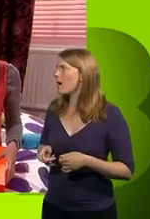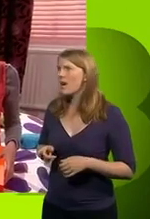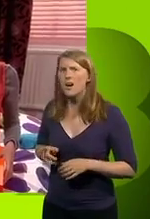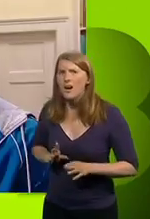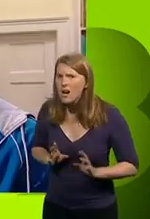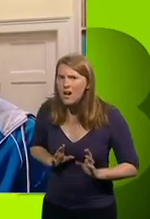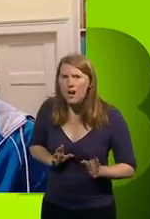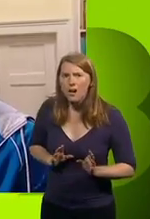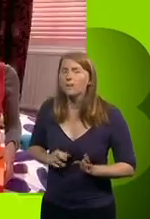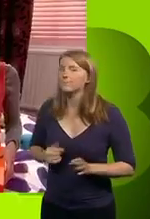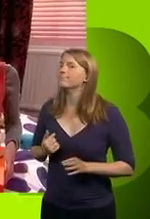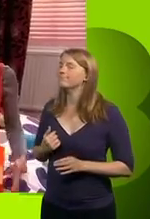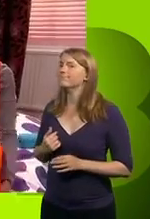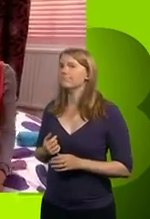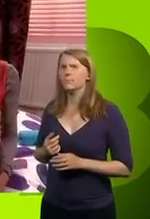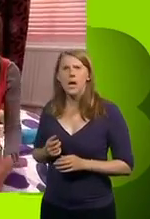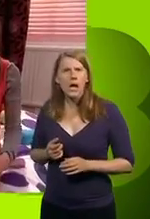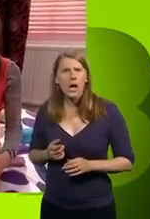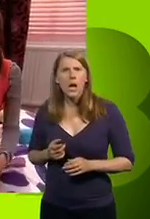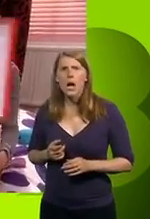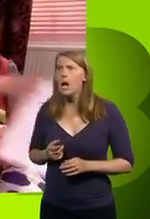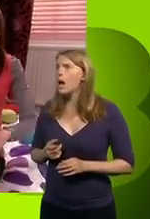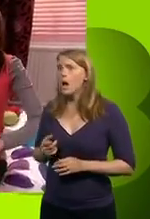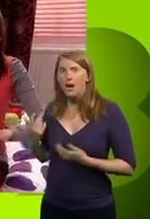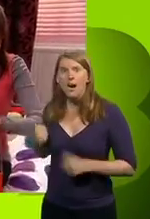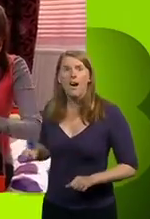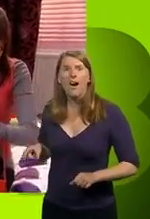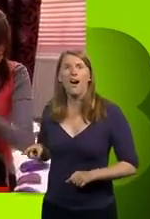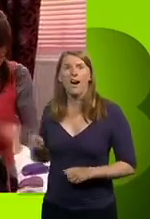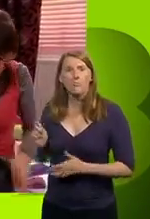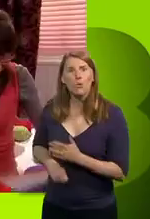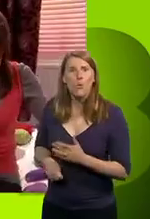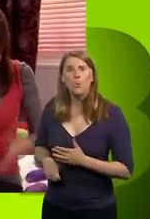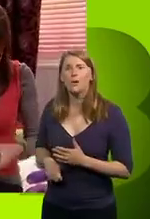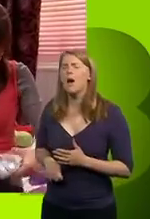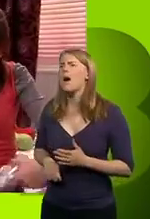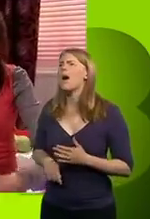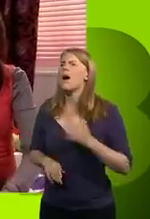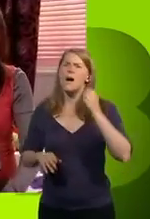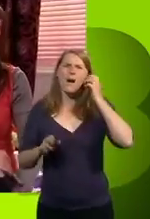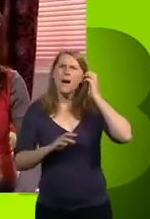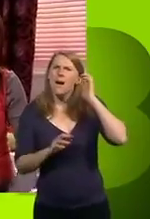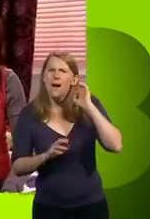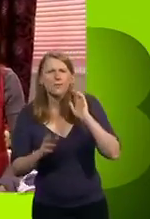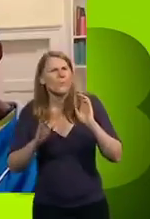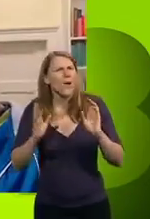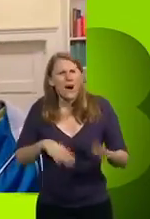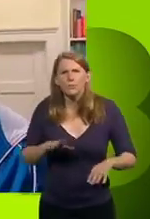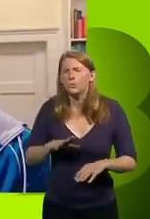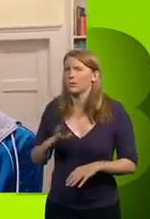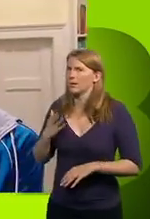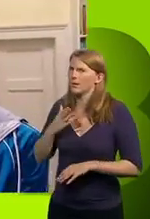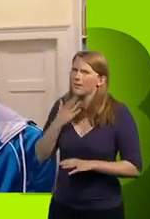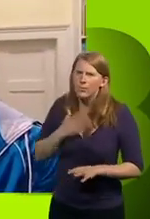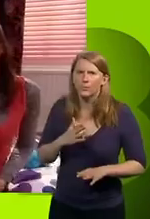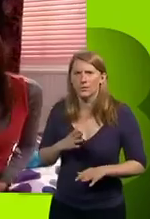You didn't. I did. He didn't. He did! You didn't have to do this. But thank you.